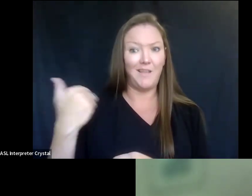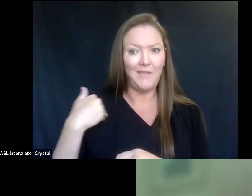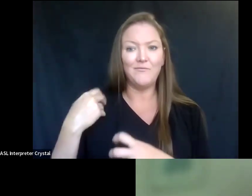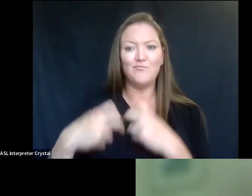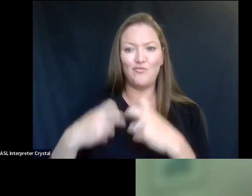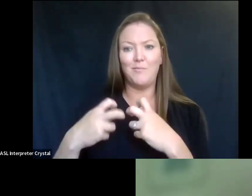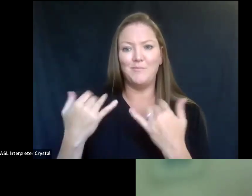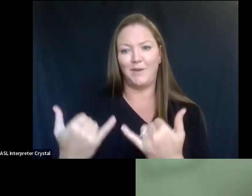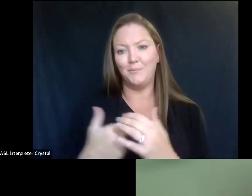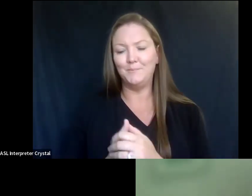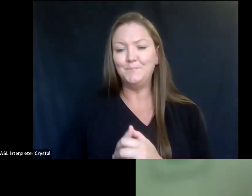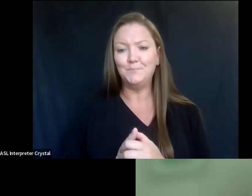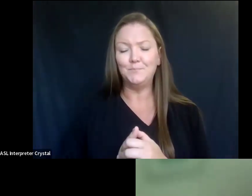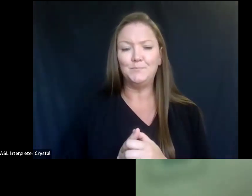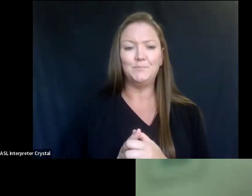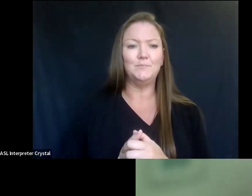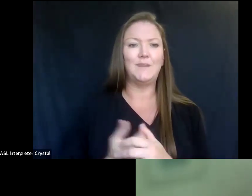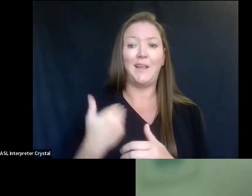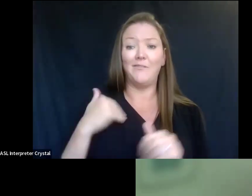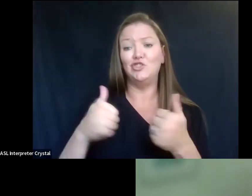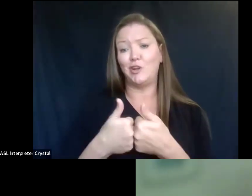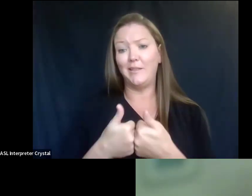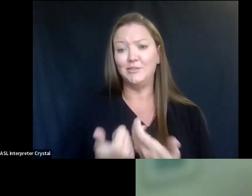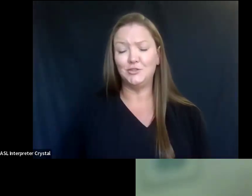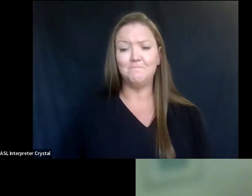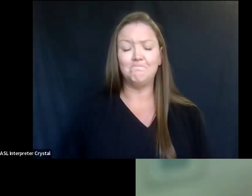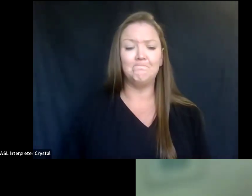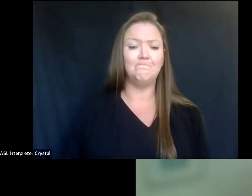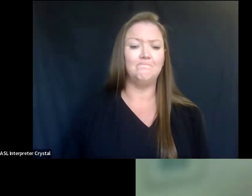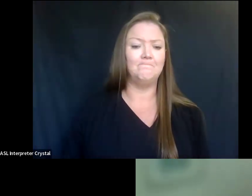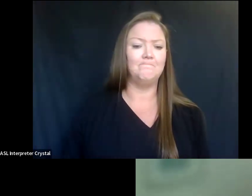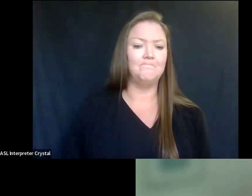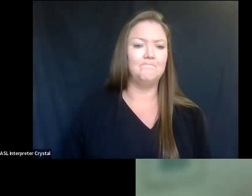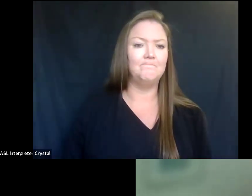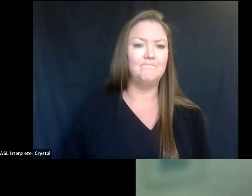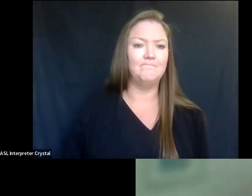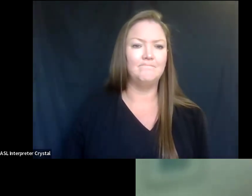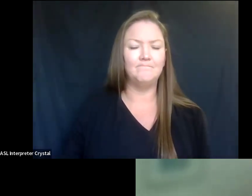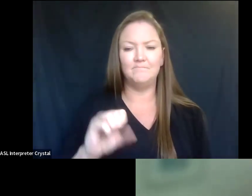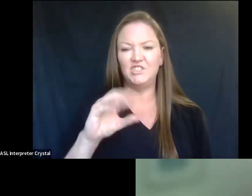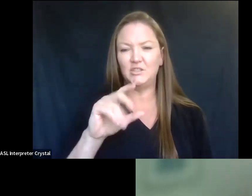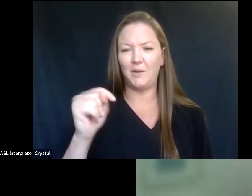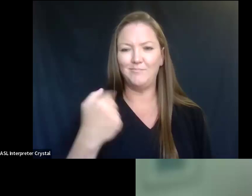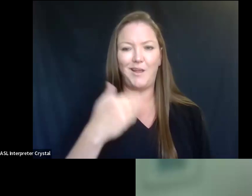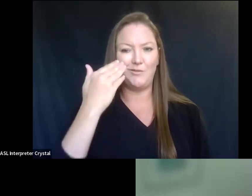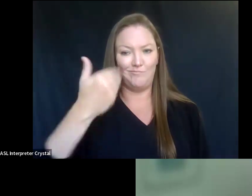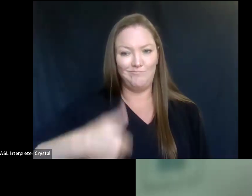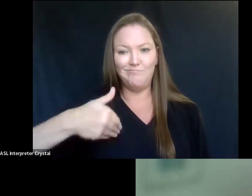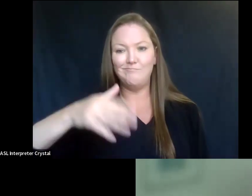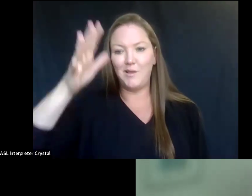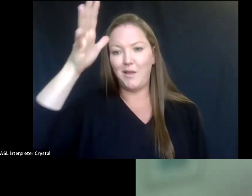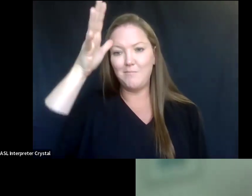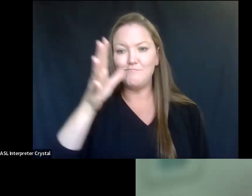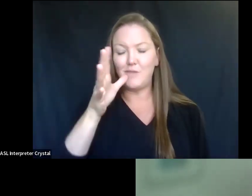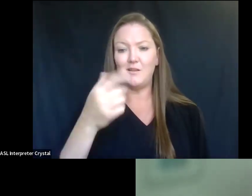now, or challenge. Well, I know that as a parent, I'm